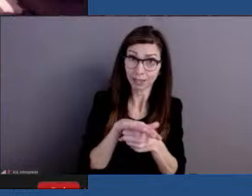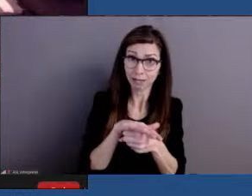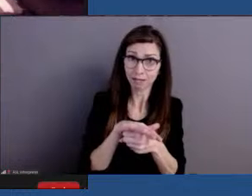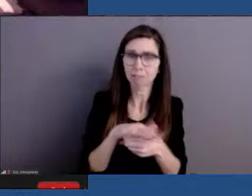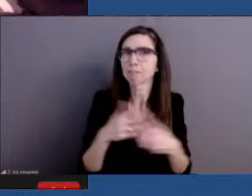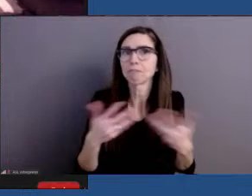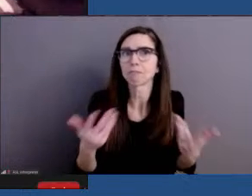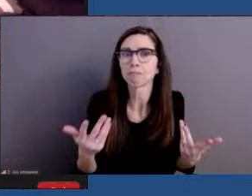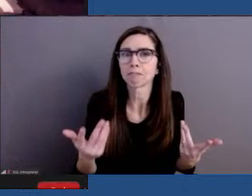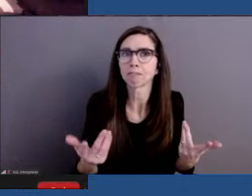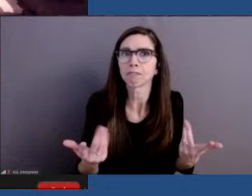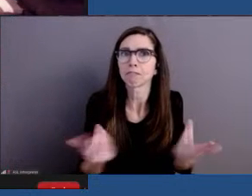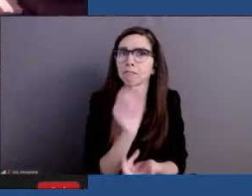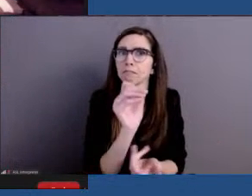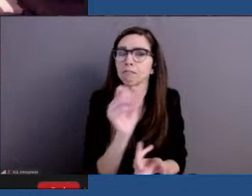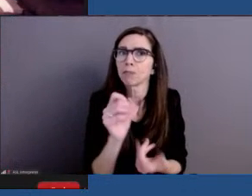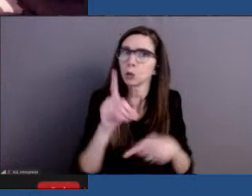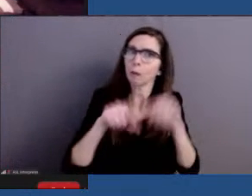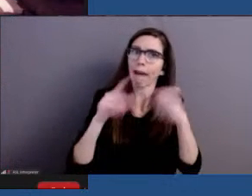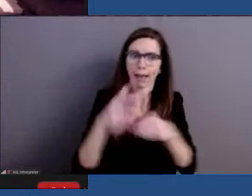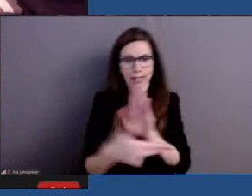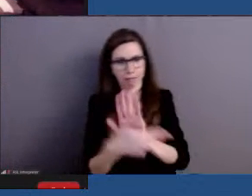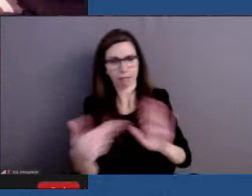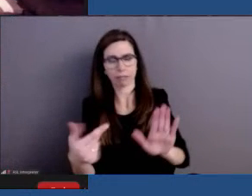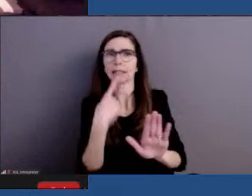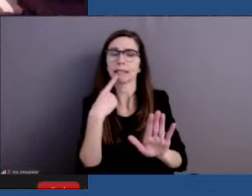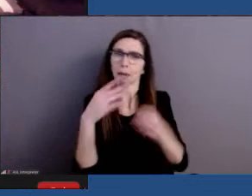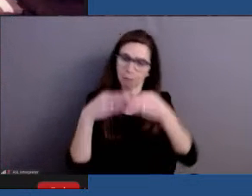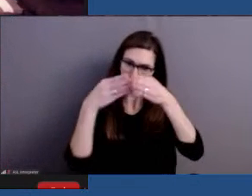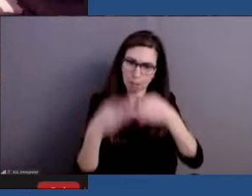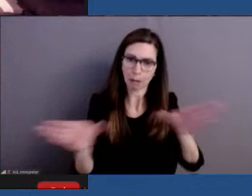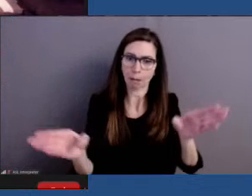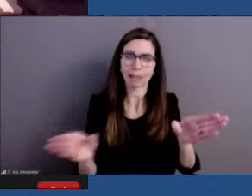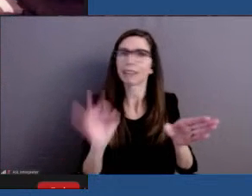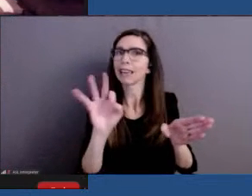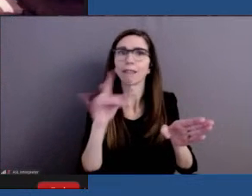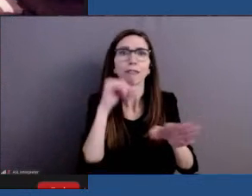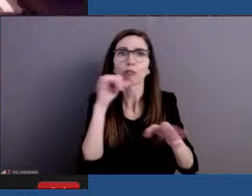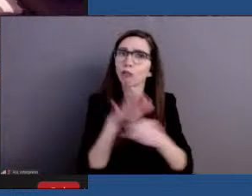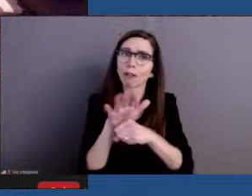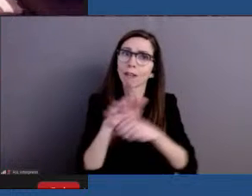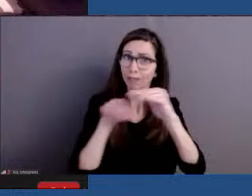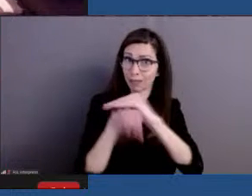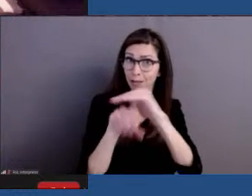if it's not accessible to all. Is not truly public unless it's accessible to all. Thank